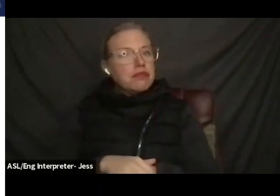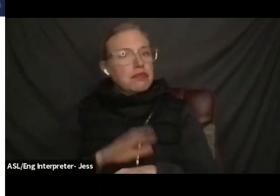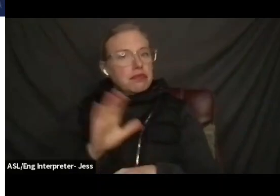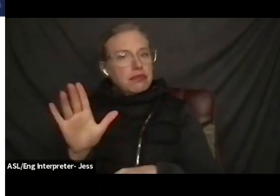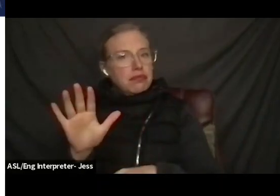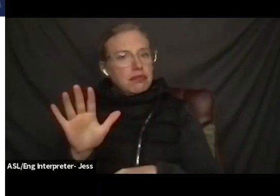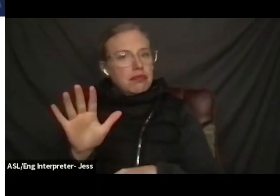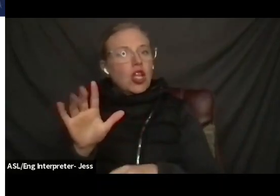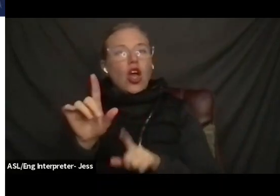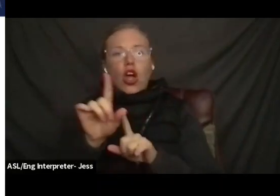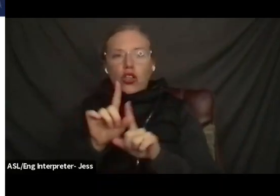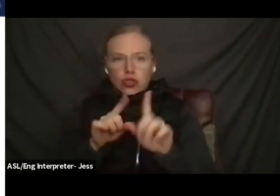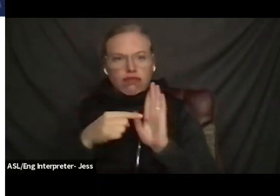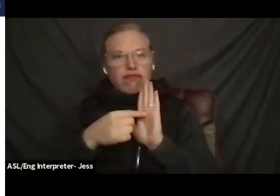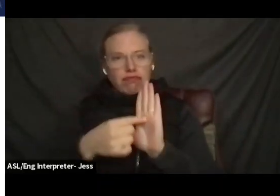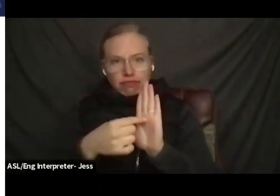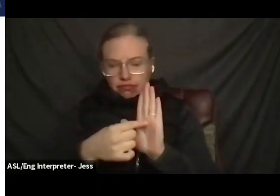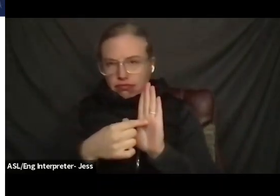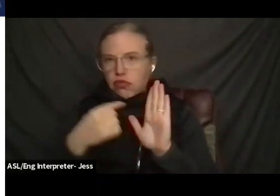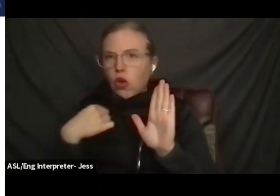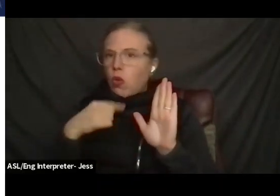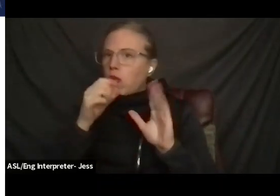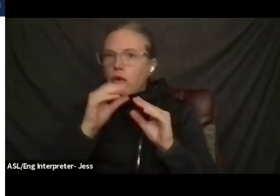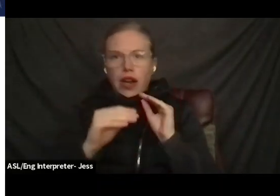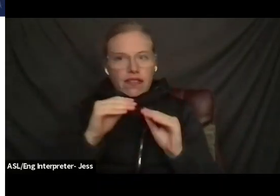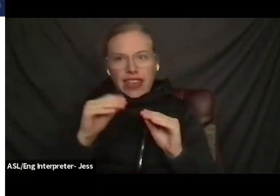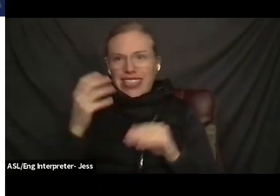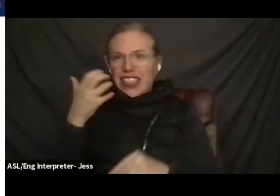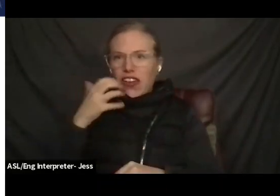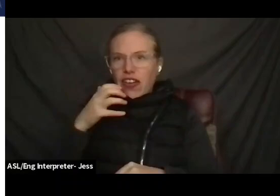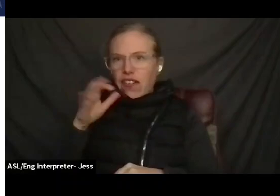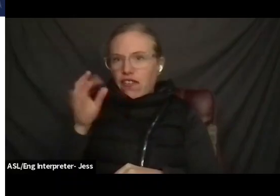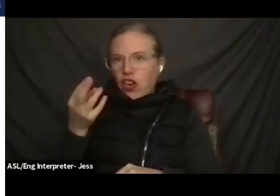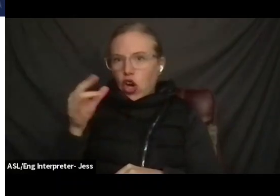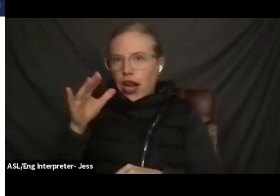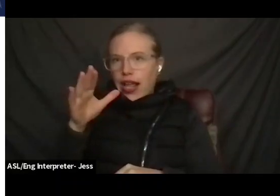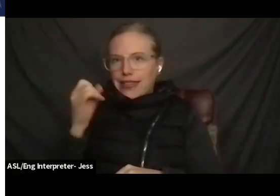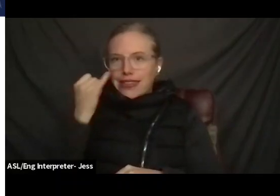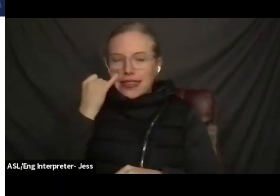then, for example, we wouldn't fix the furnace if the roof.